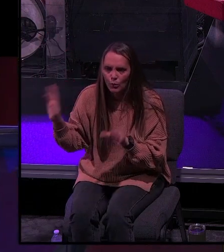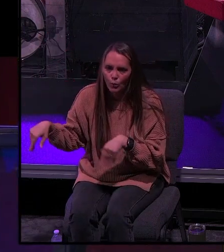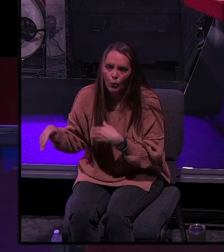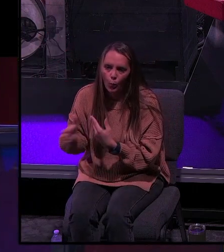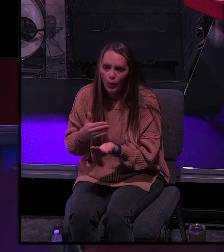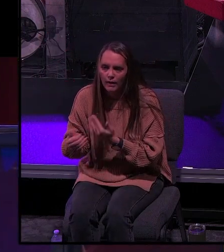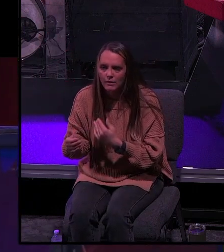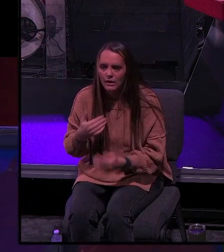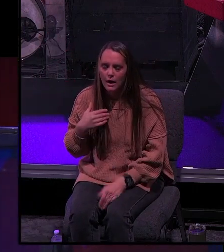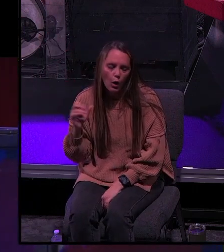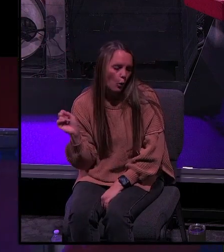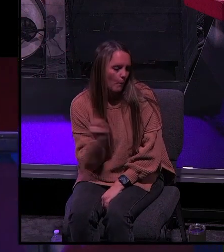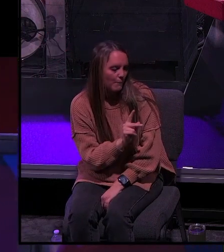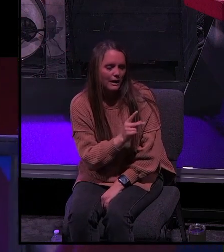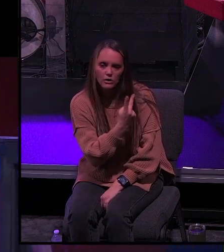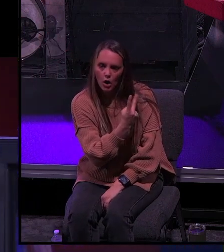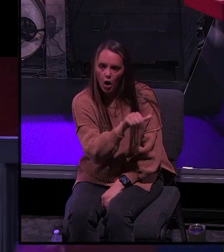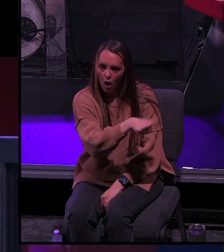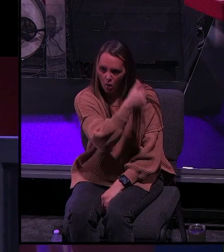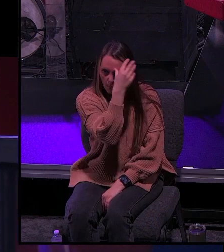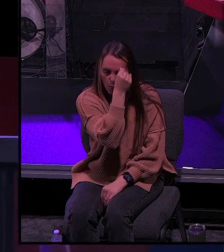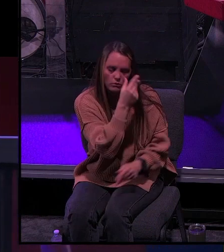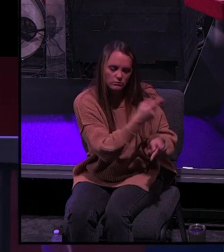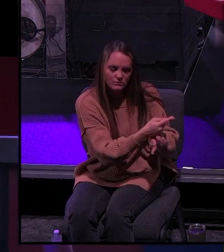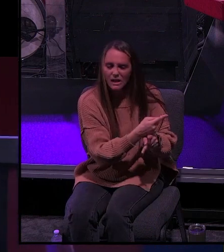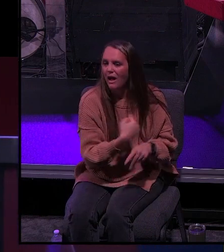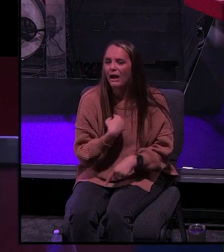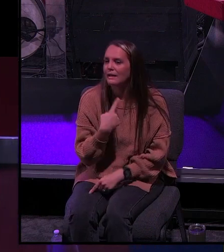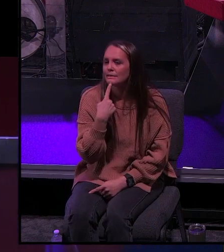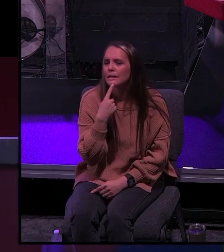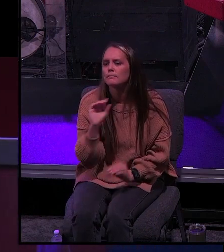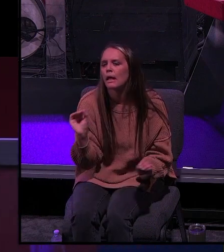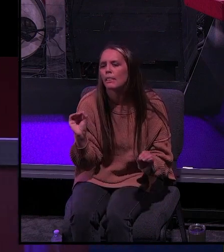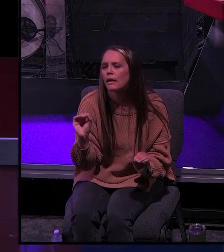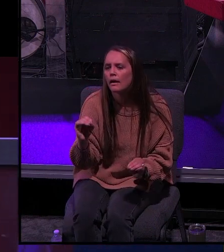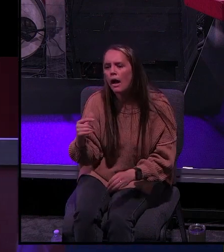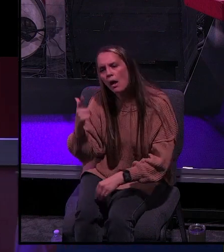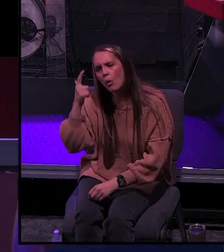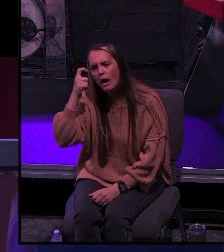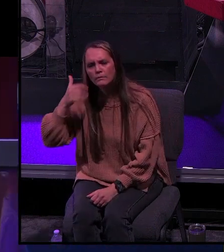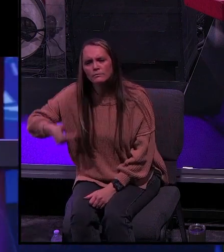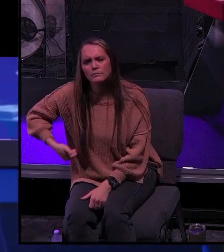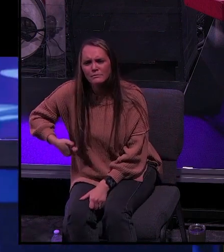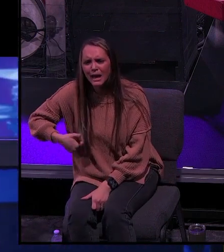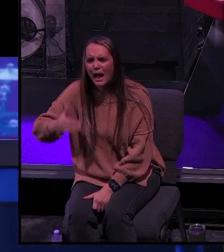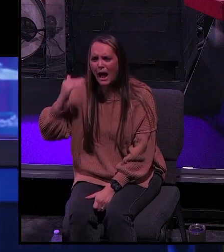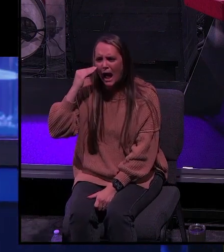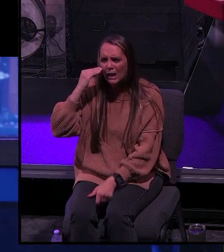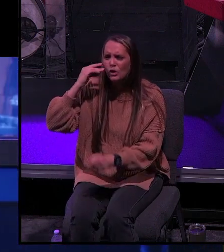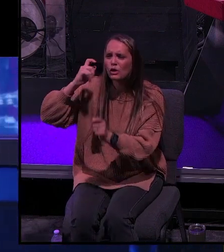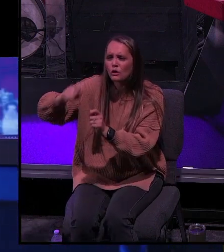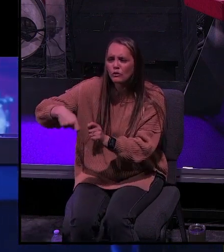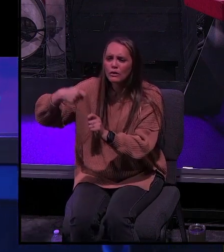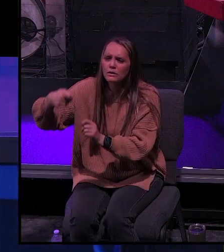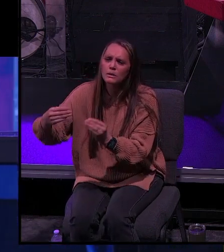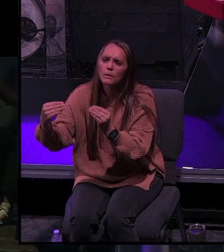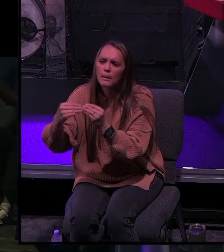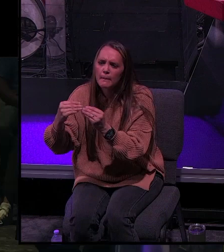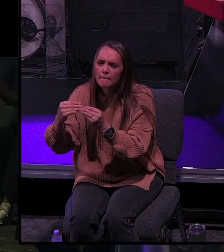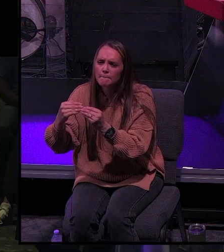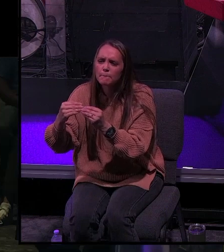back to taking care of his brothers. I didn't even say anything because I knew that fishing is more sophisticated than